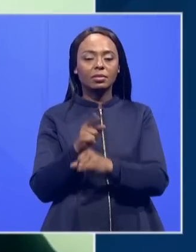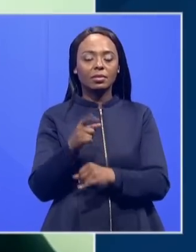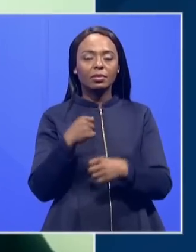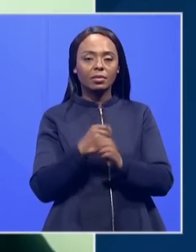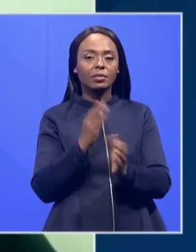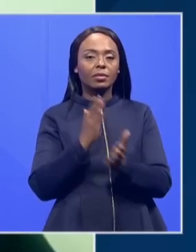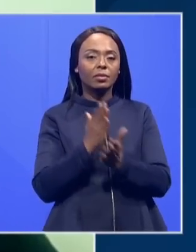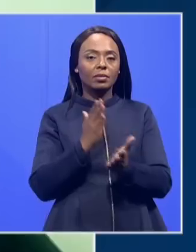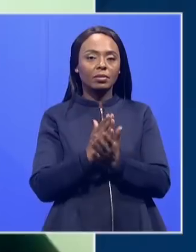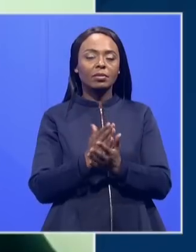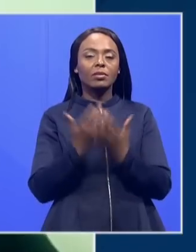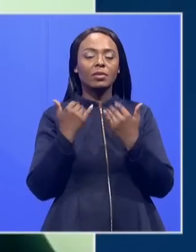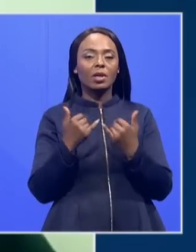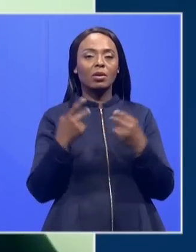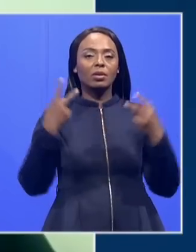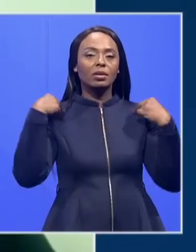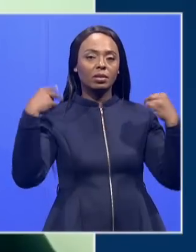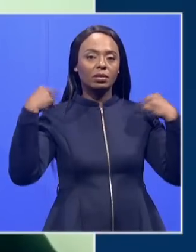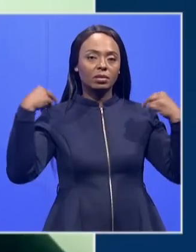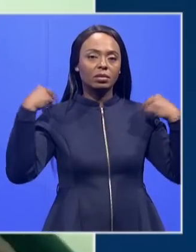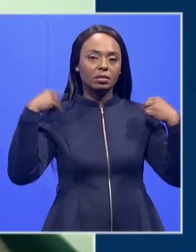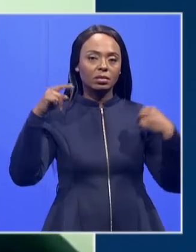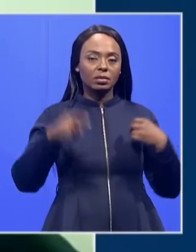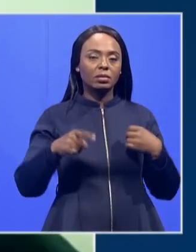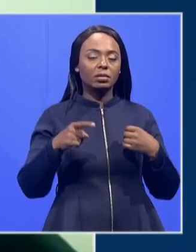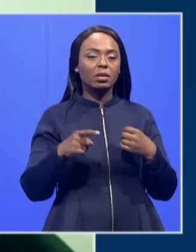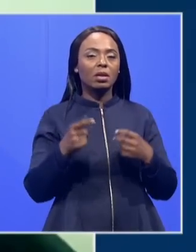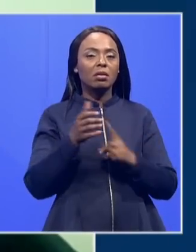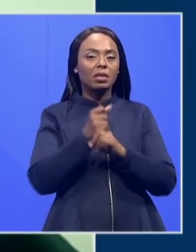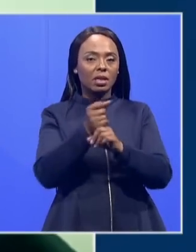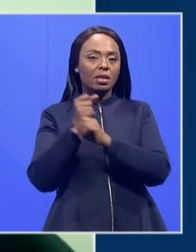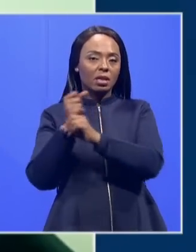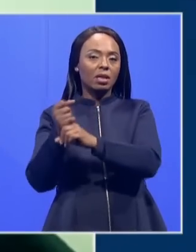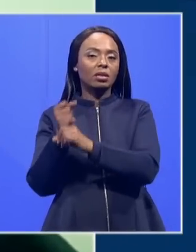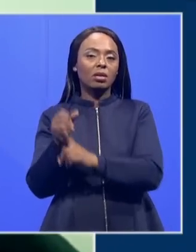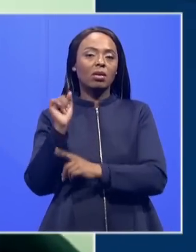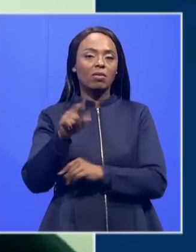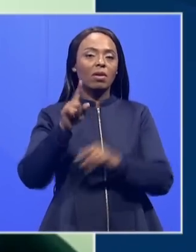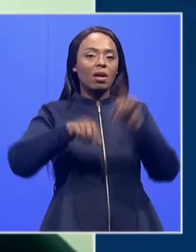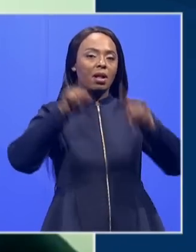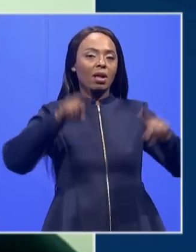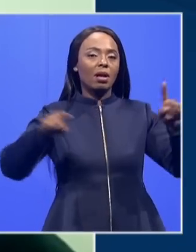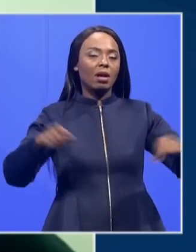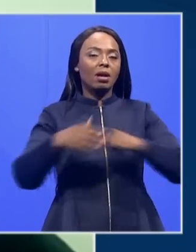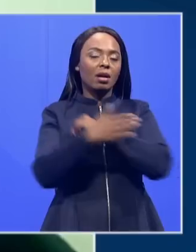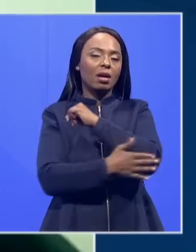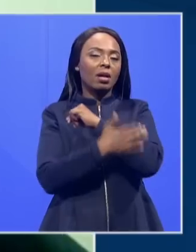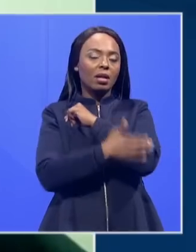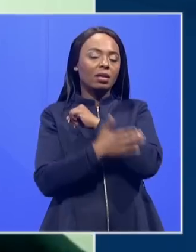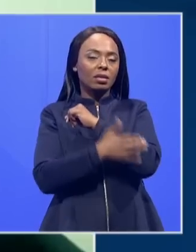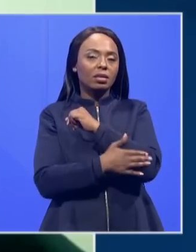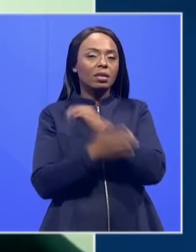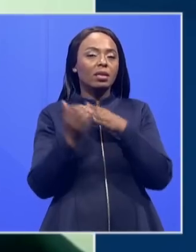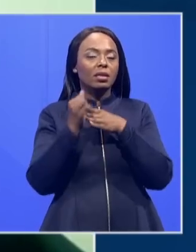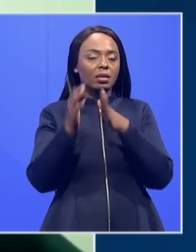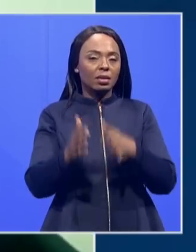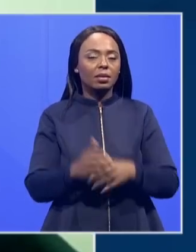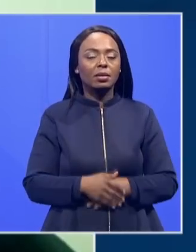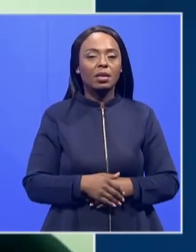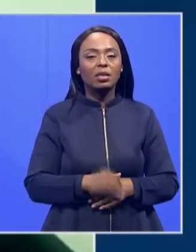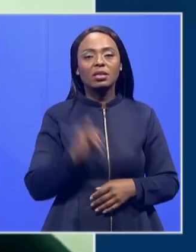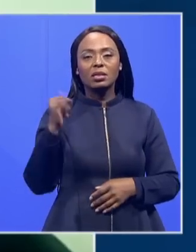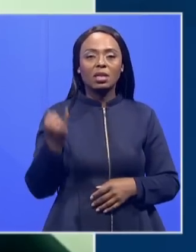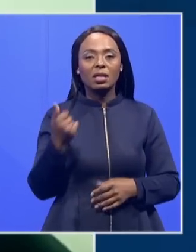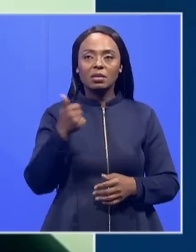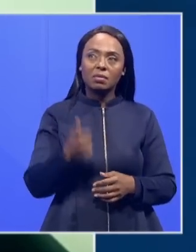there's diplomatic security upon the delegations of various heads of state. So this is not just applicable to the heads of state